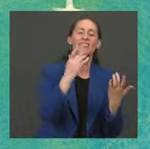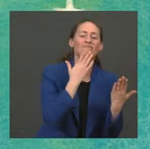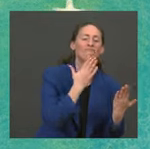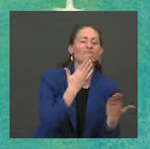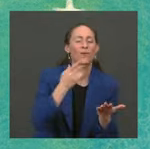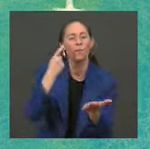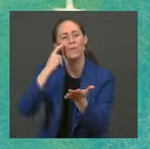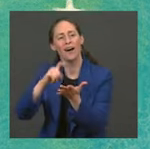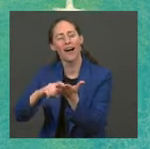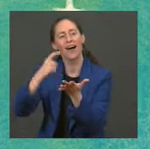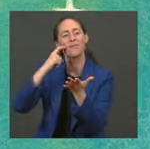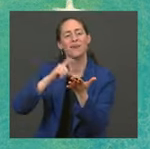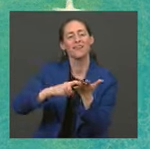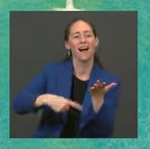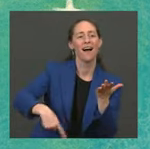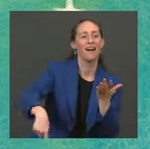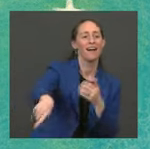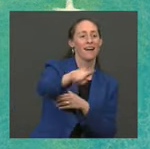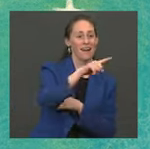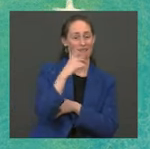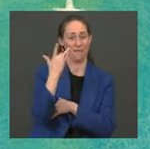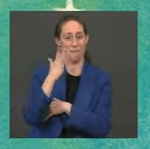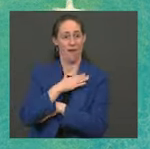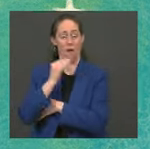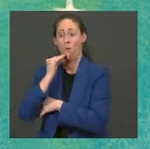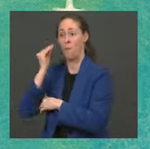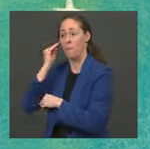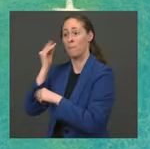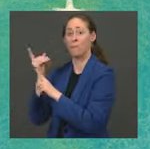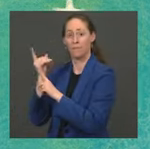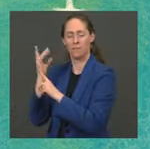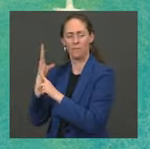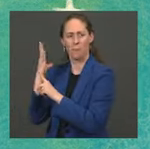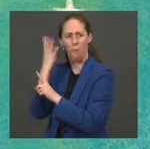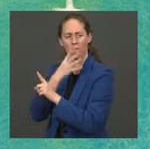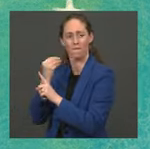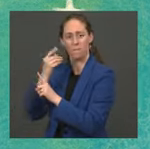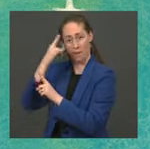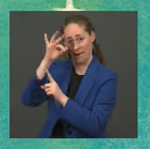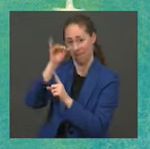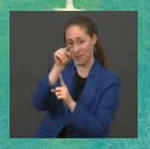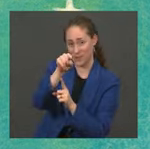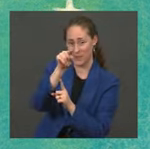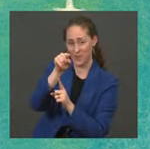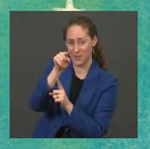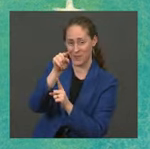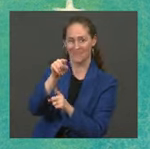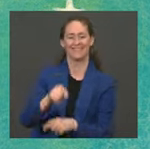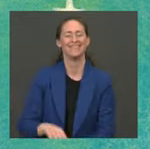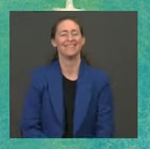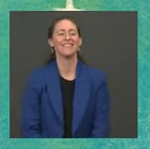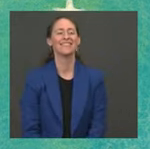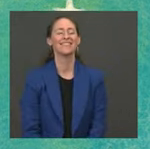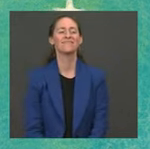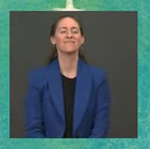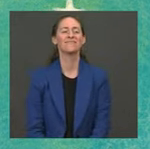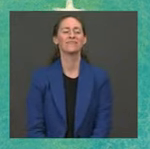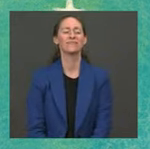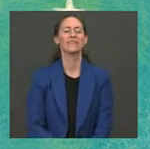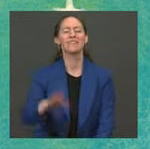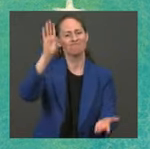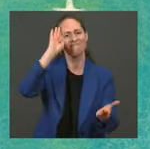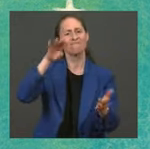home. So thank you very much. You know, we all have our own traditions that make the holidays special. And whether it's